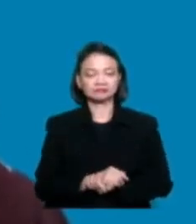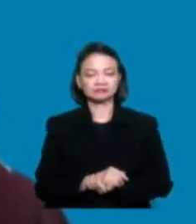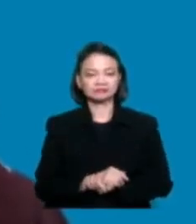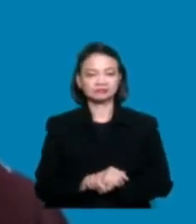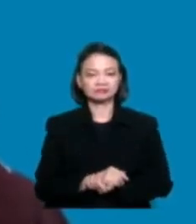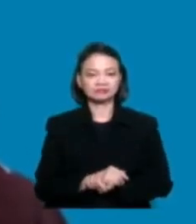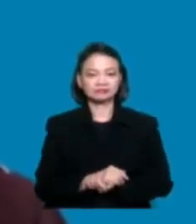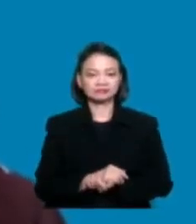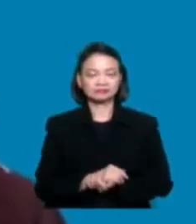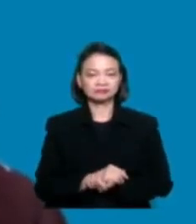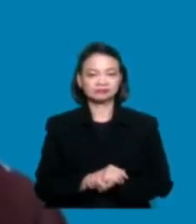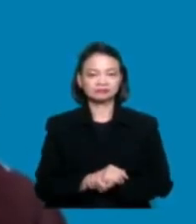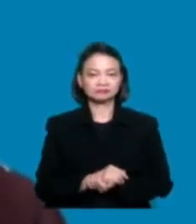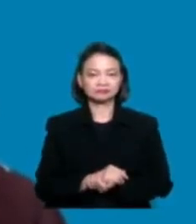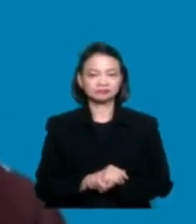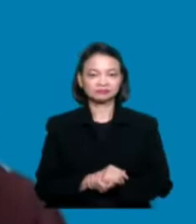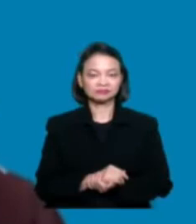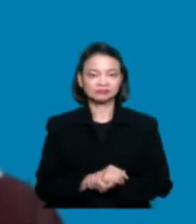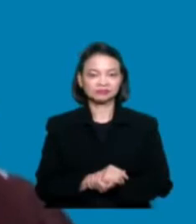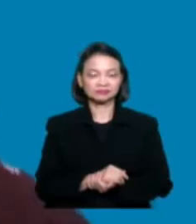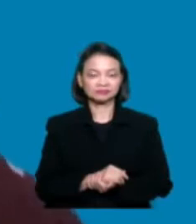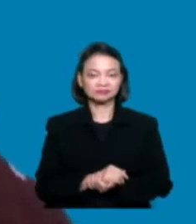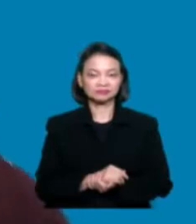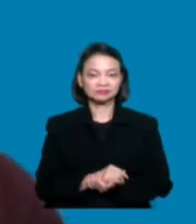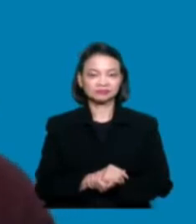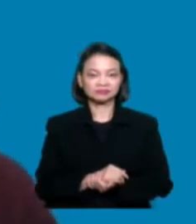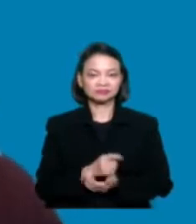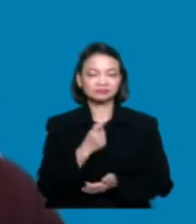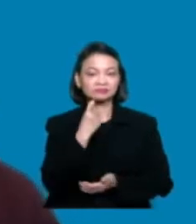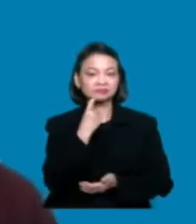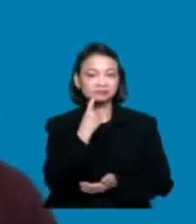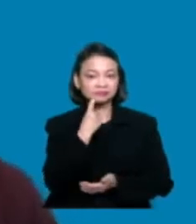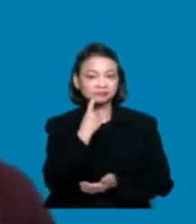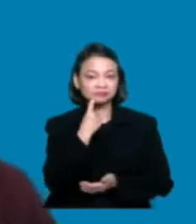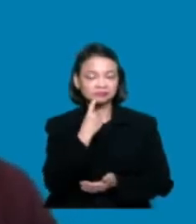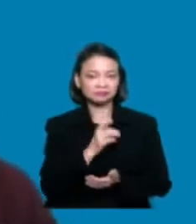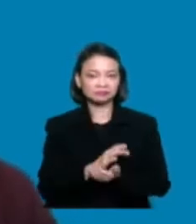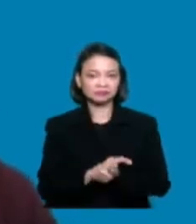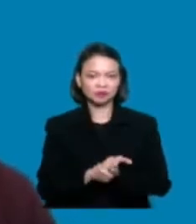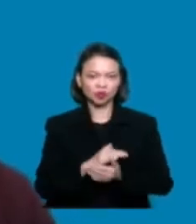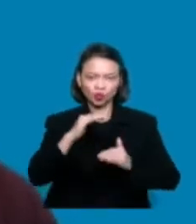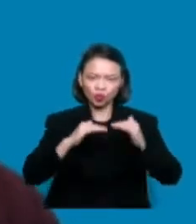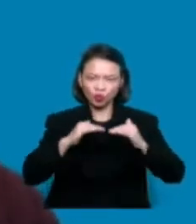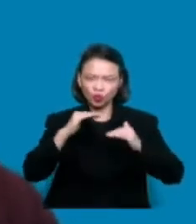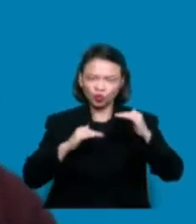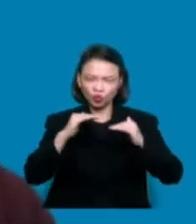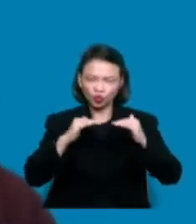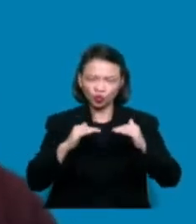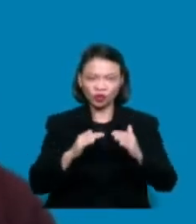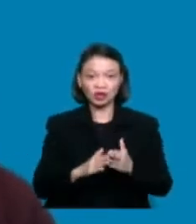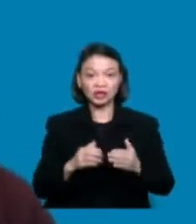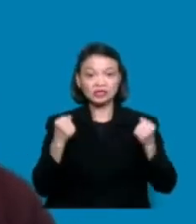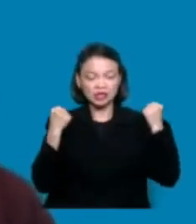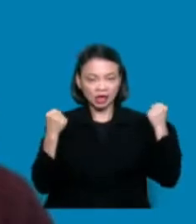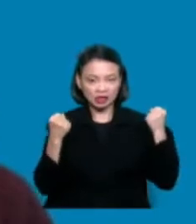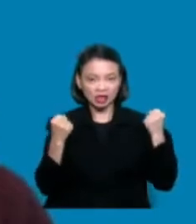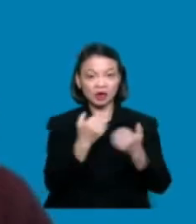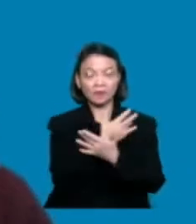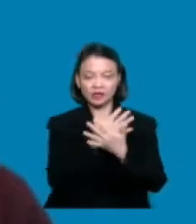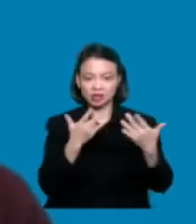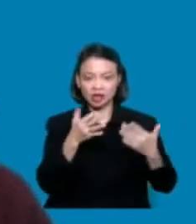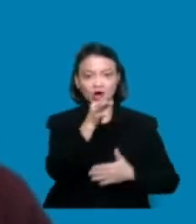urban health inequities. The real challenge is we have done a global